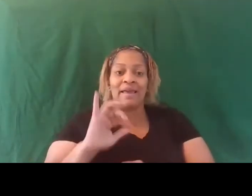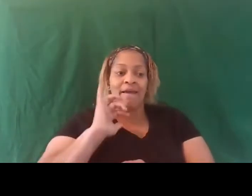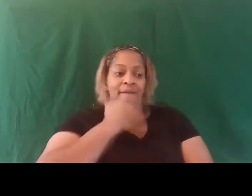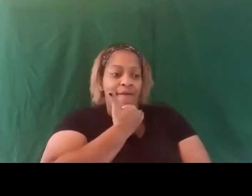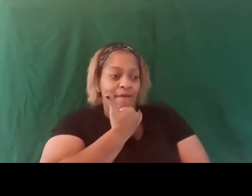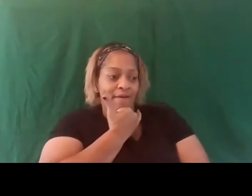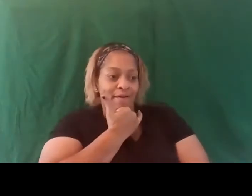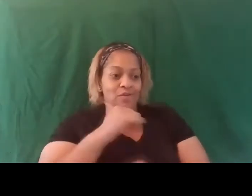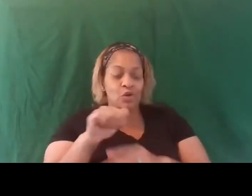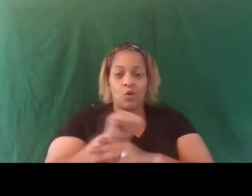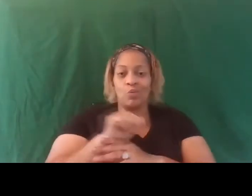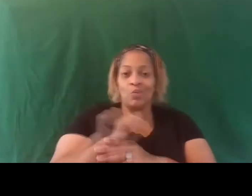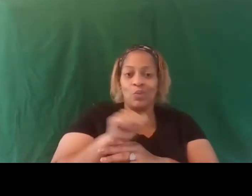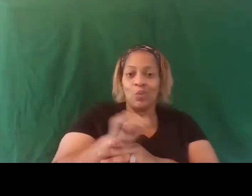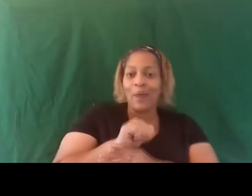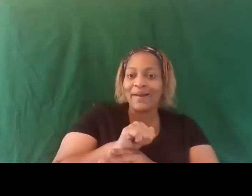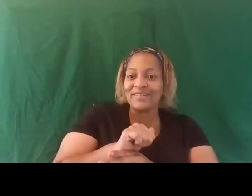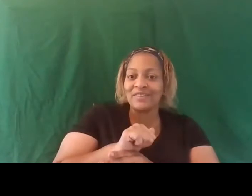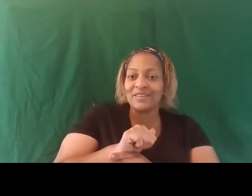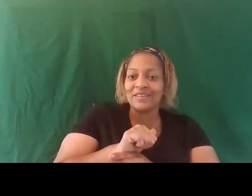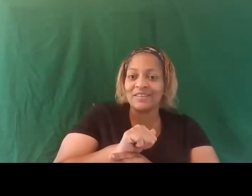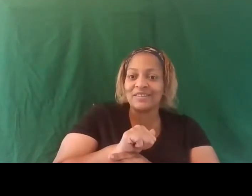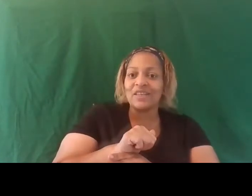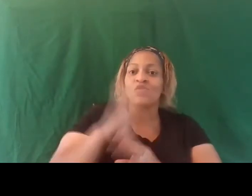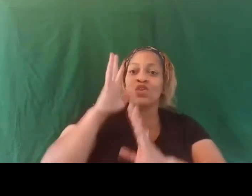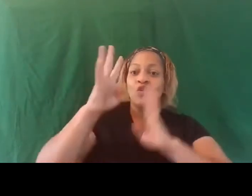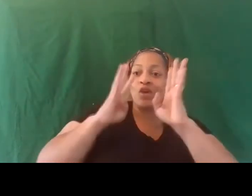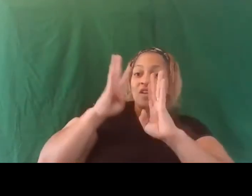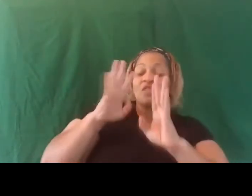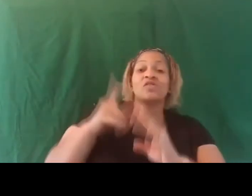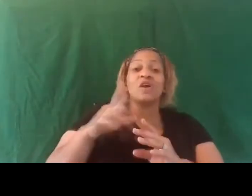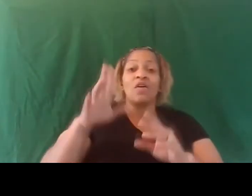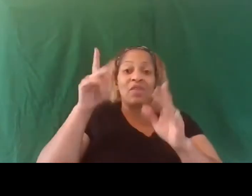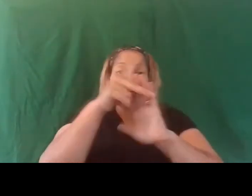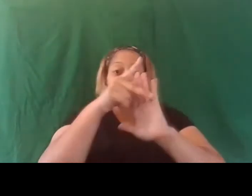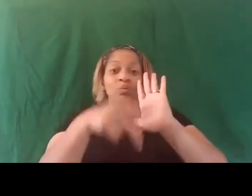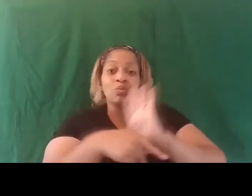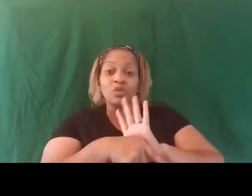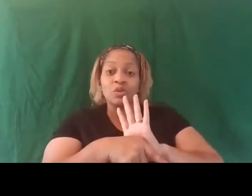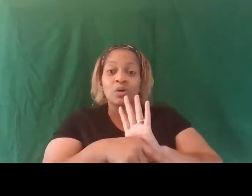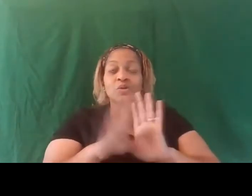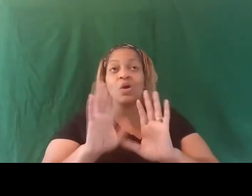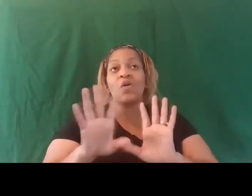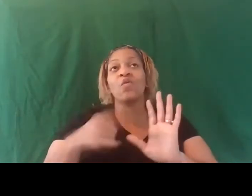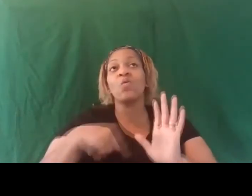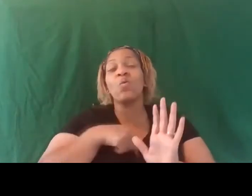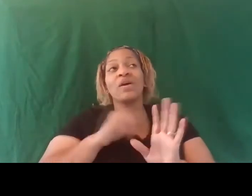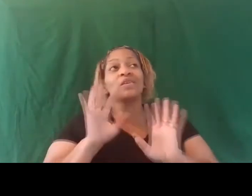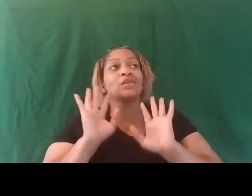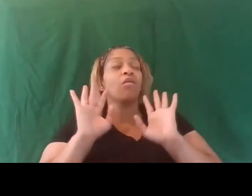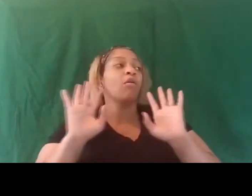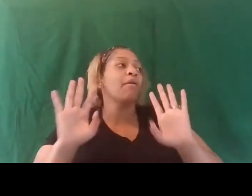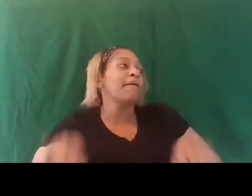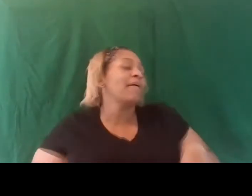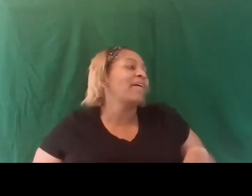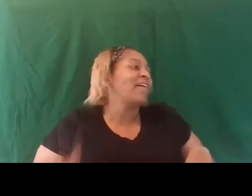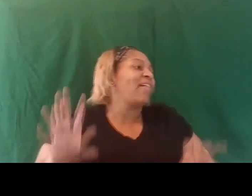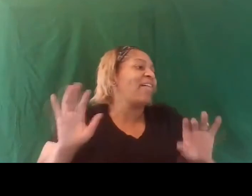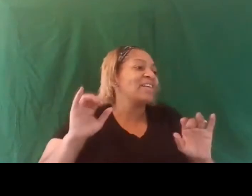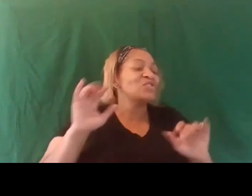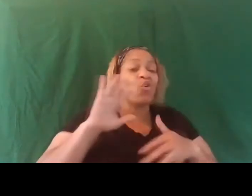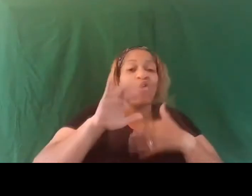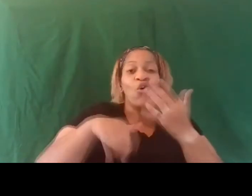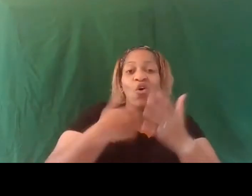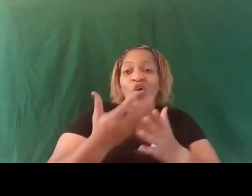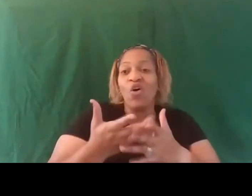of the creative principle. See, if we bypass it and push it away like, it's all an illusion. It is